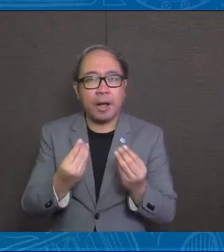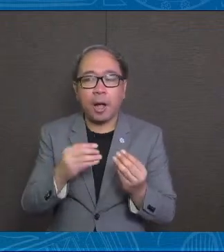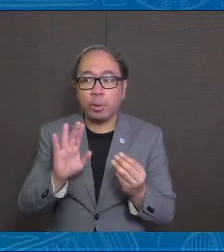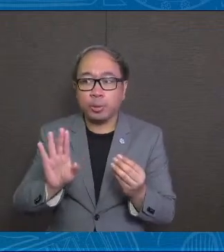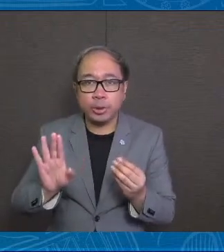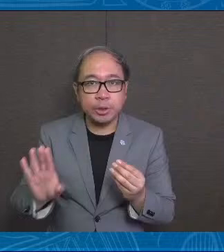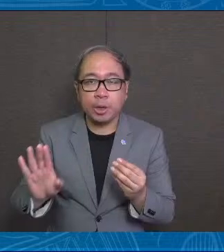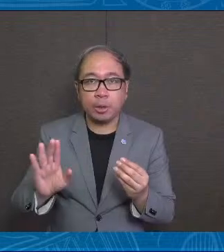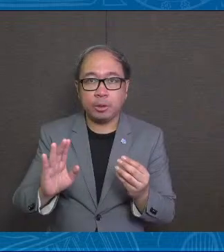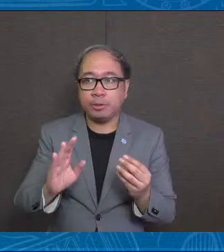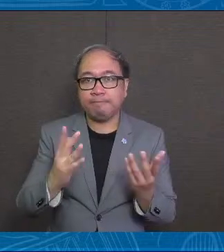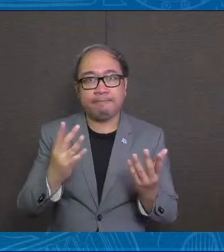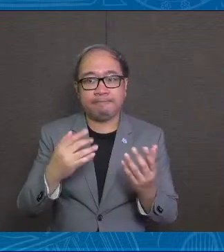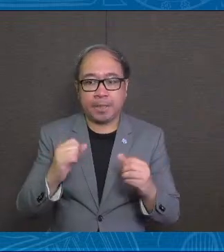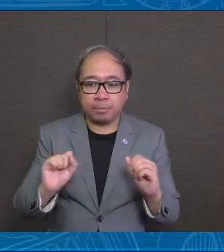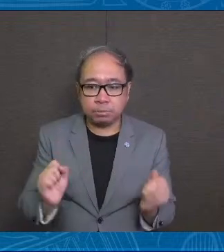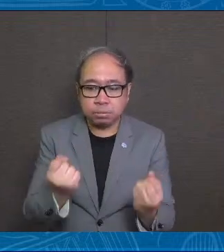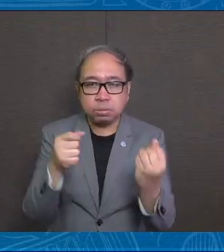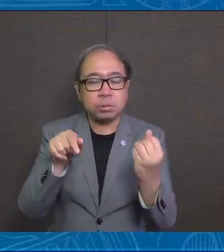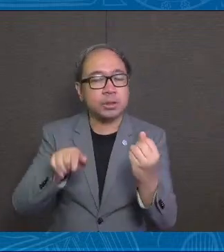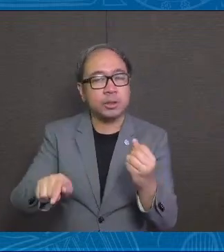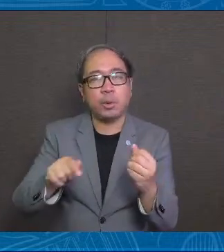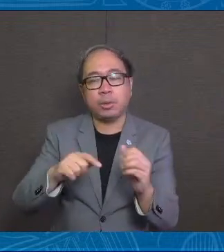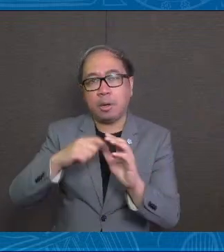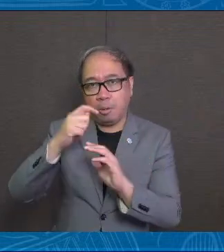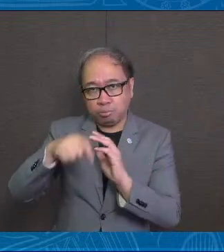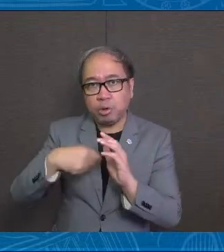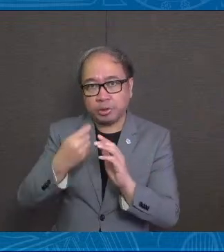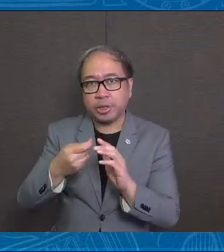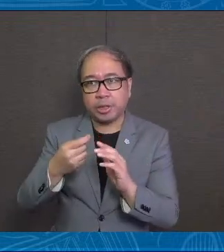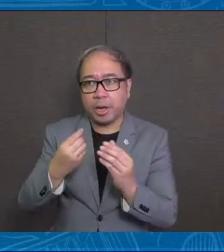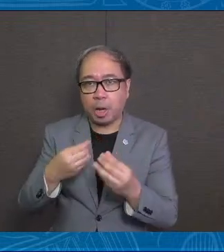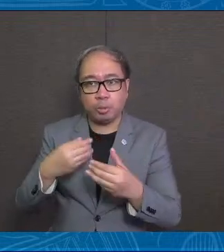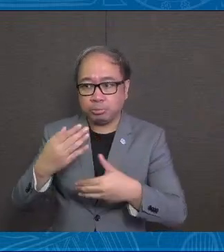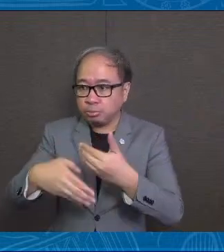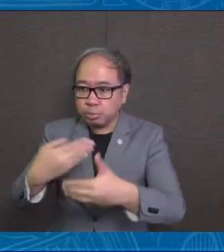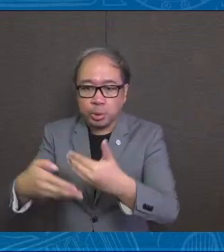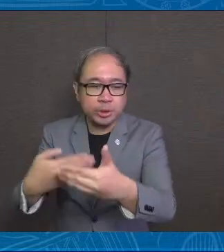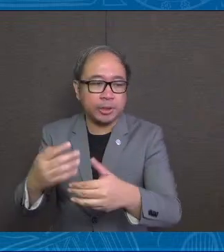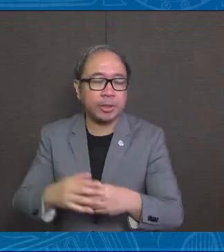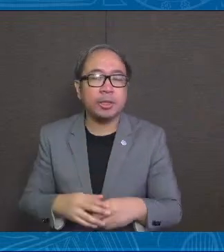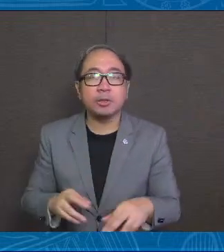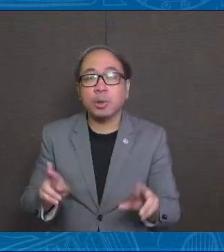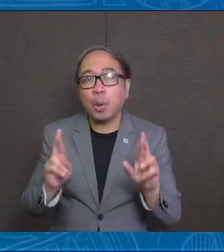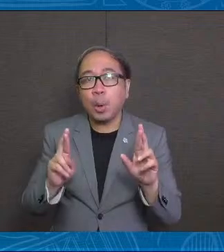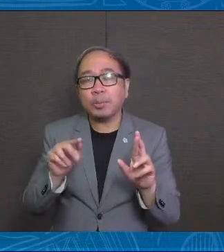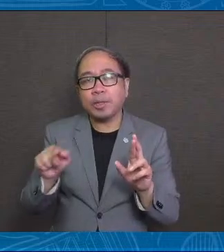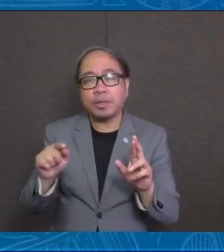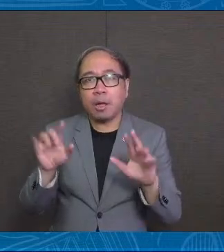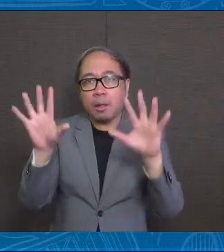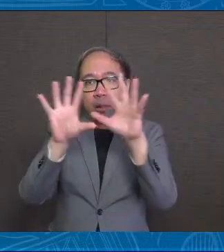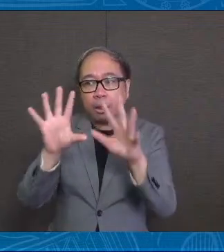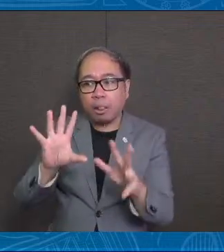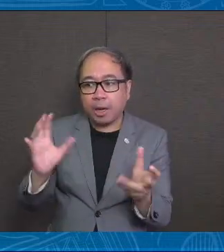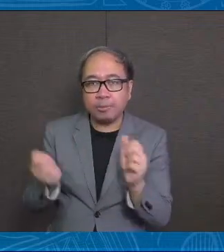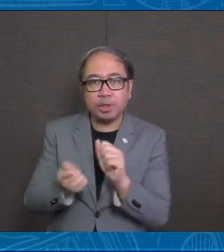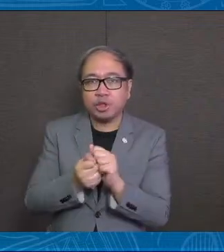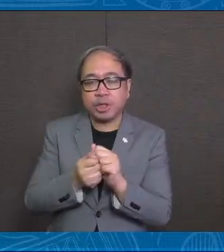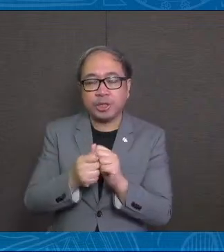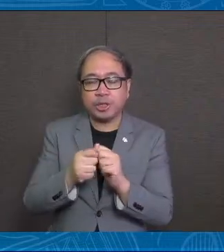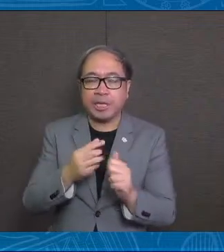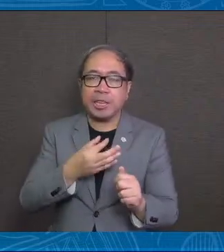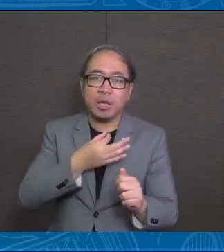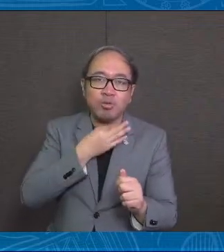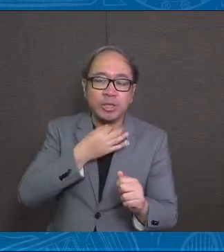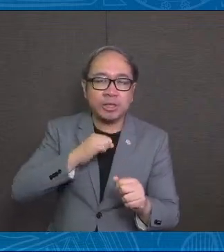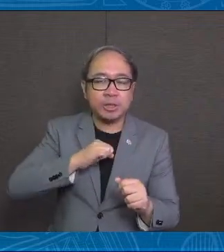completion of the projects. And that will include climate change, risk resilience projects, among others. Now,